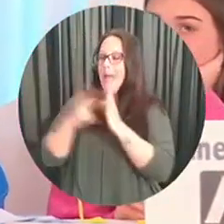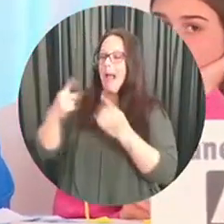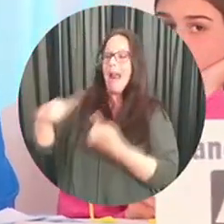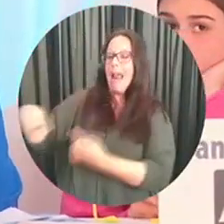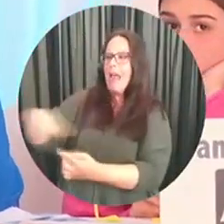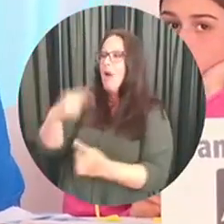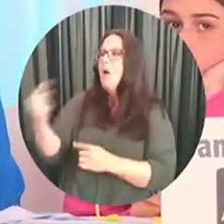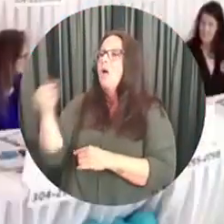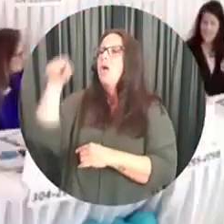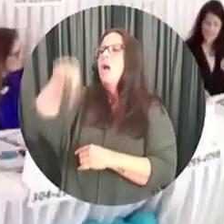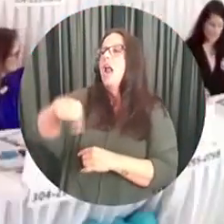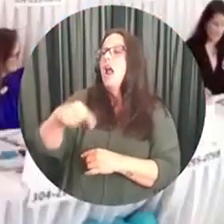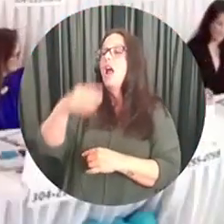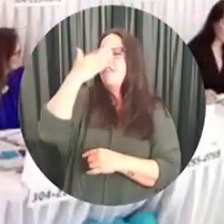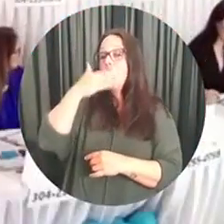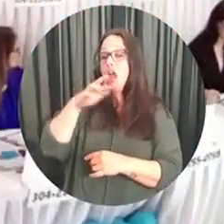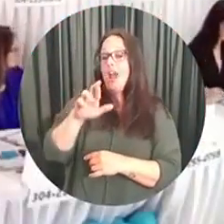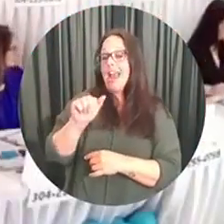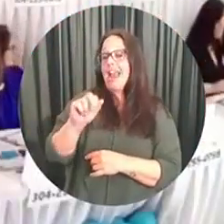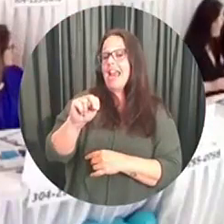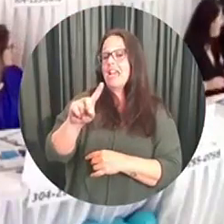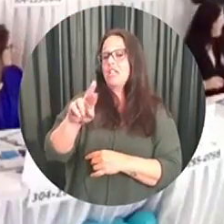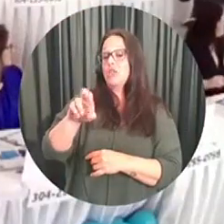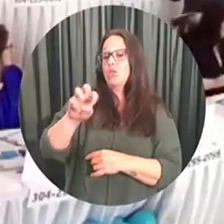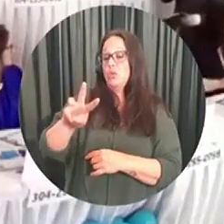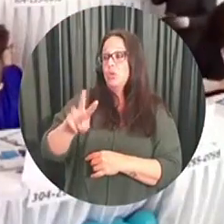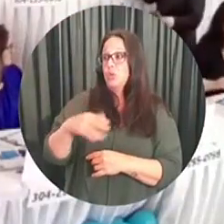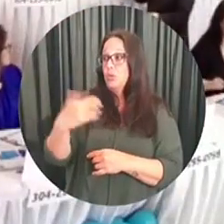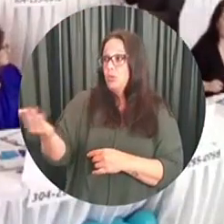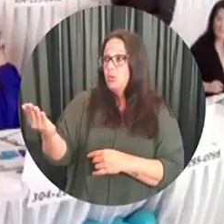front row. Hello, hello. Let's sit back down.